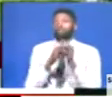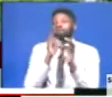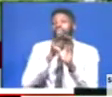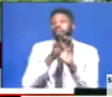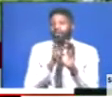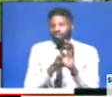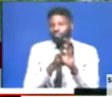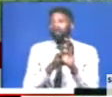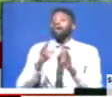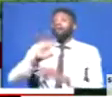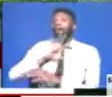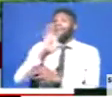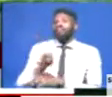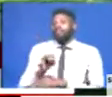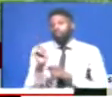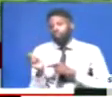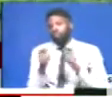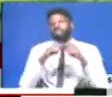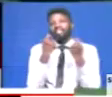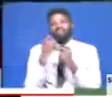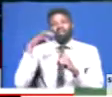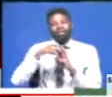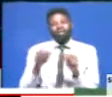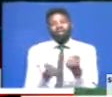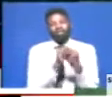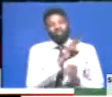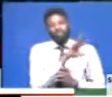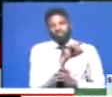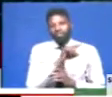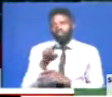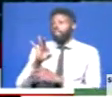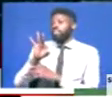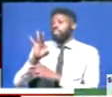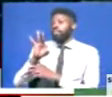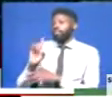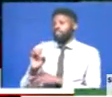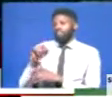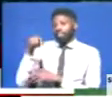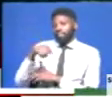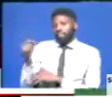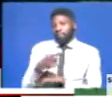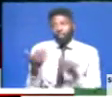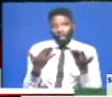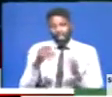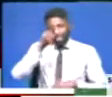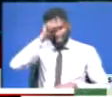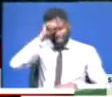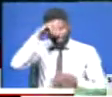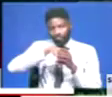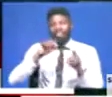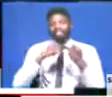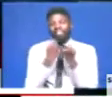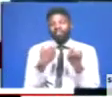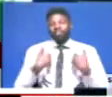Team Championships set to be held from 25th to 31st this month in Egypt. The team is comprised of team